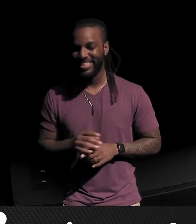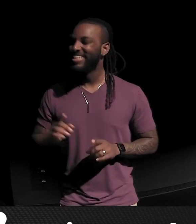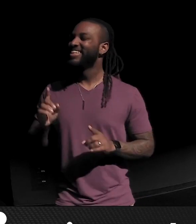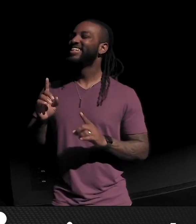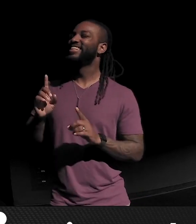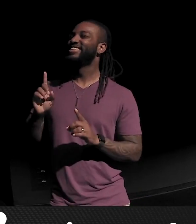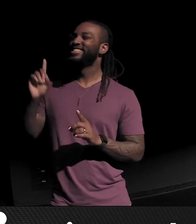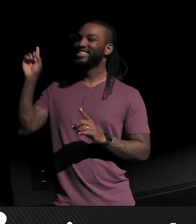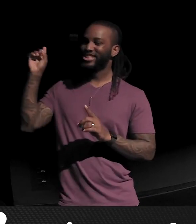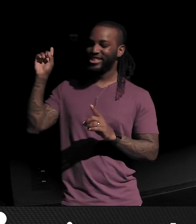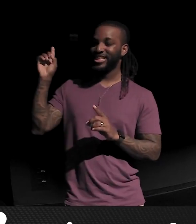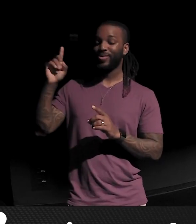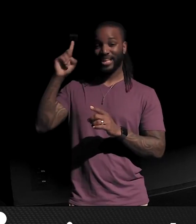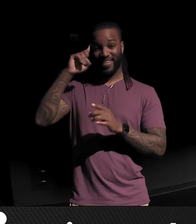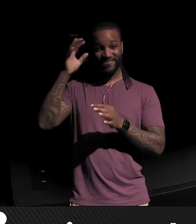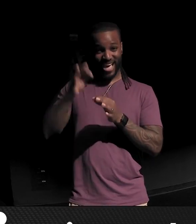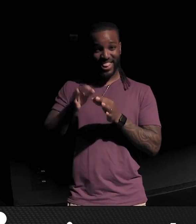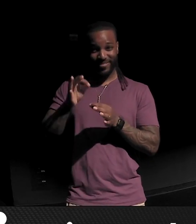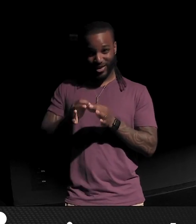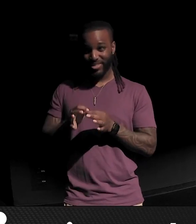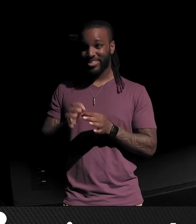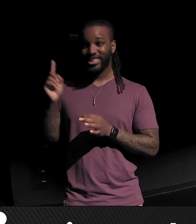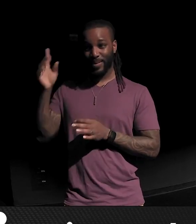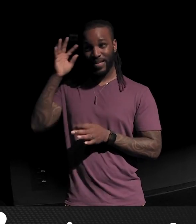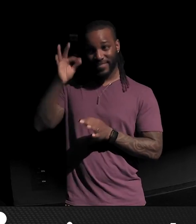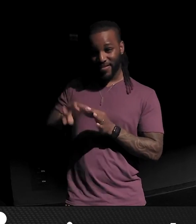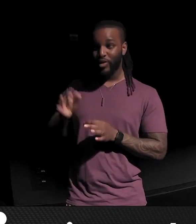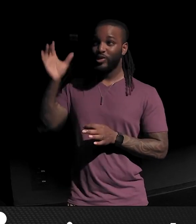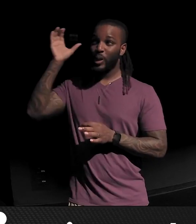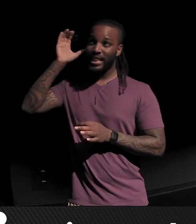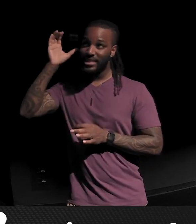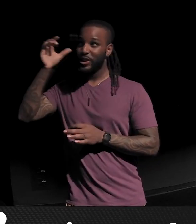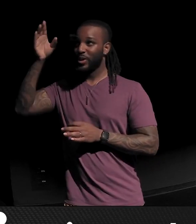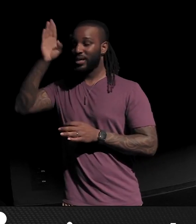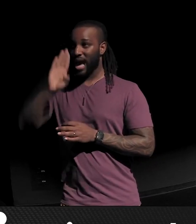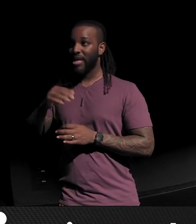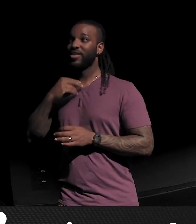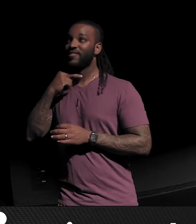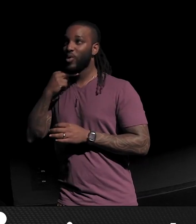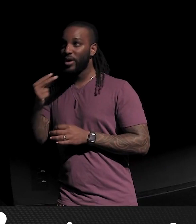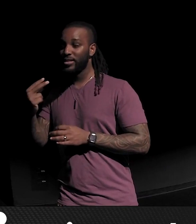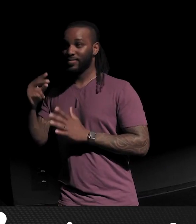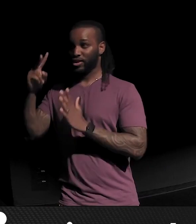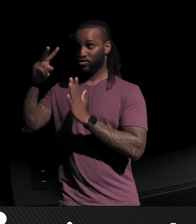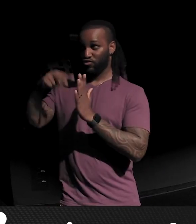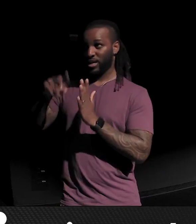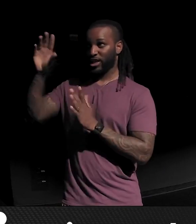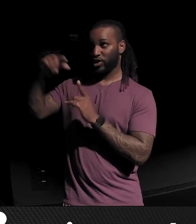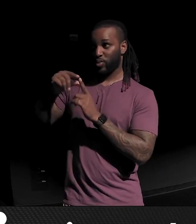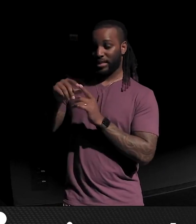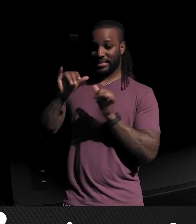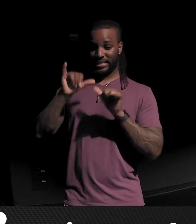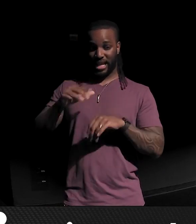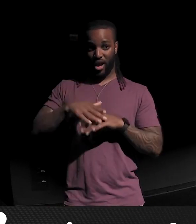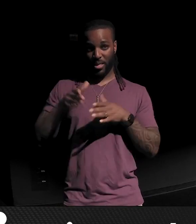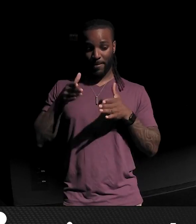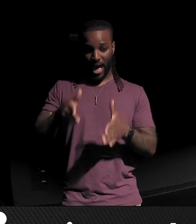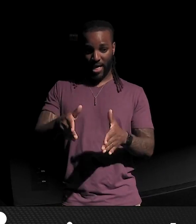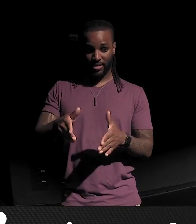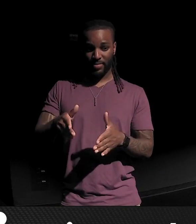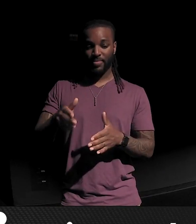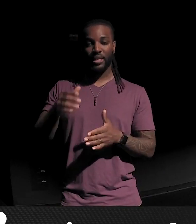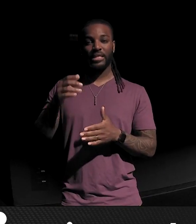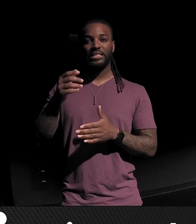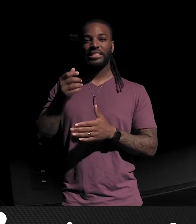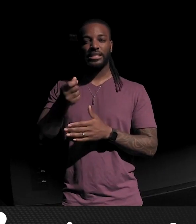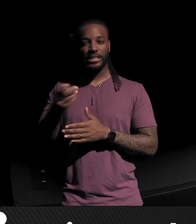She was faithful. She was faithful to listen to God's voice, to read his word, and to stay on the path. Some of the students that she